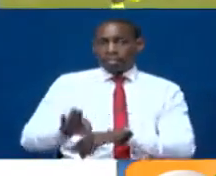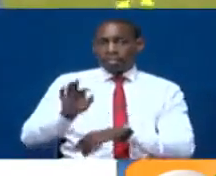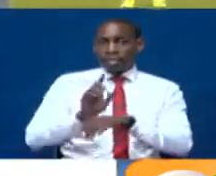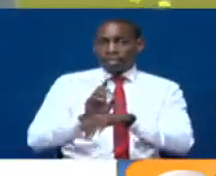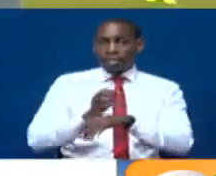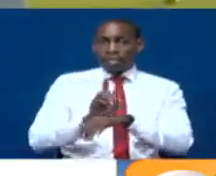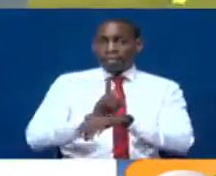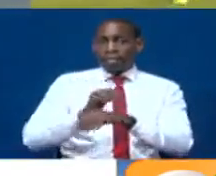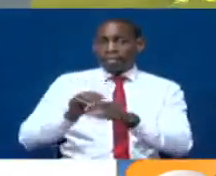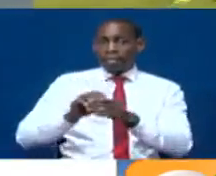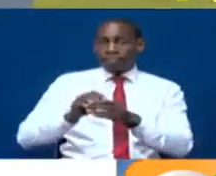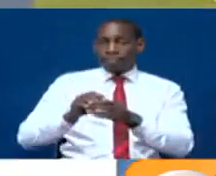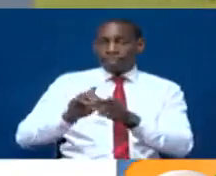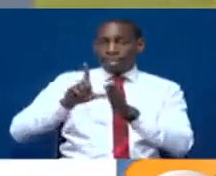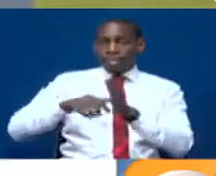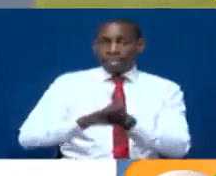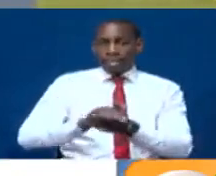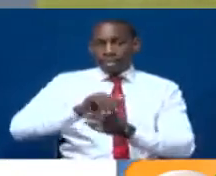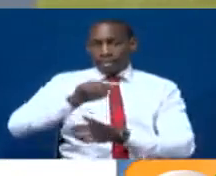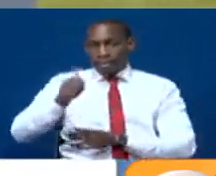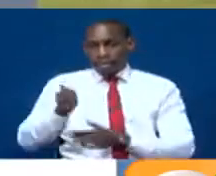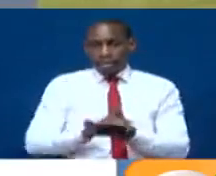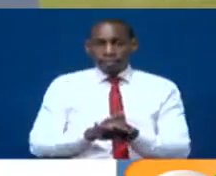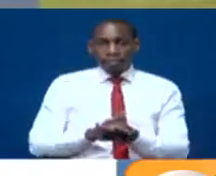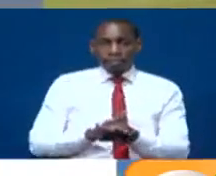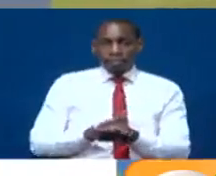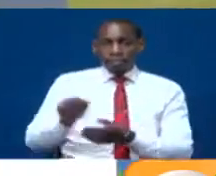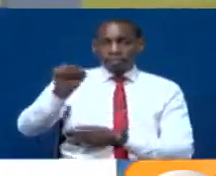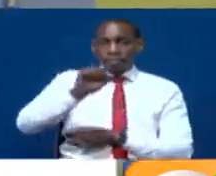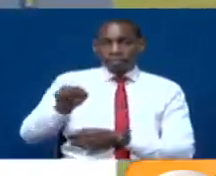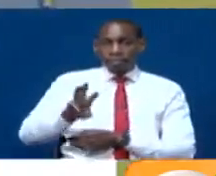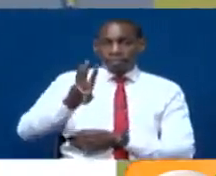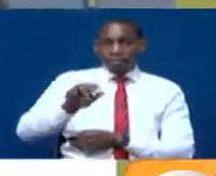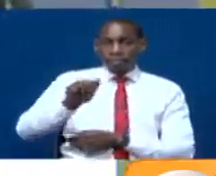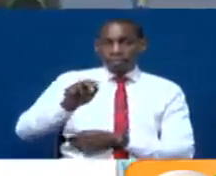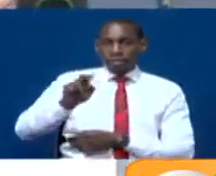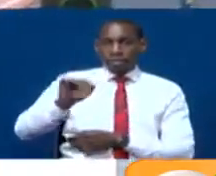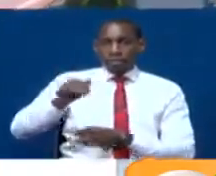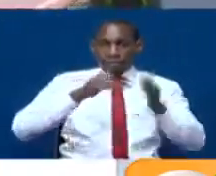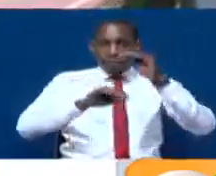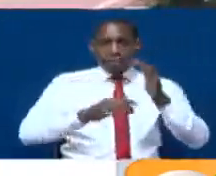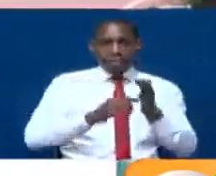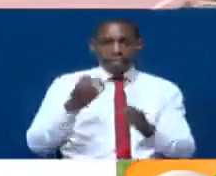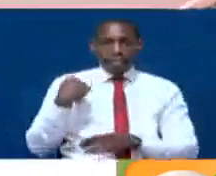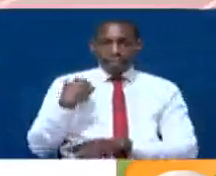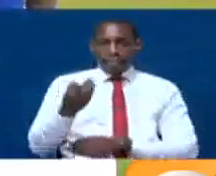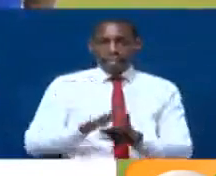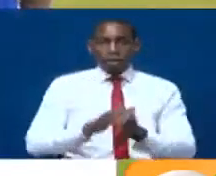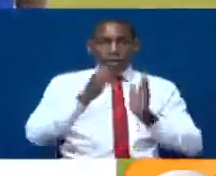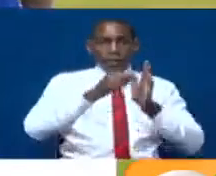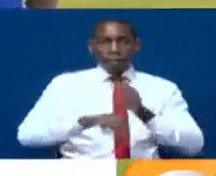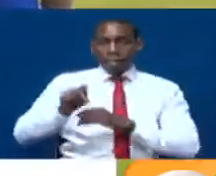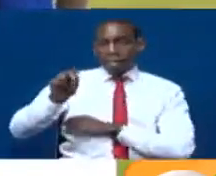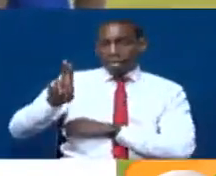3 minutes later. Sholo Fellow Zwane from the Tshwane University of Technology was third. In the current medal standings,